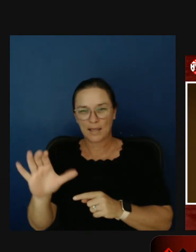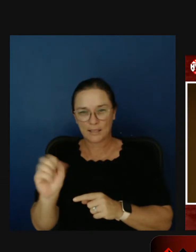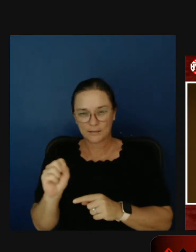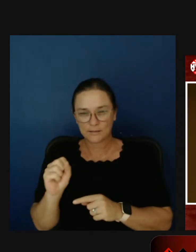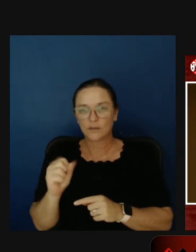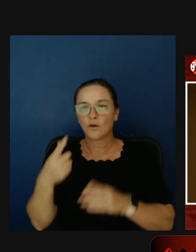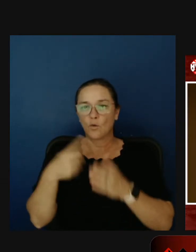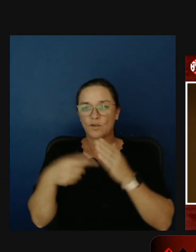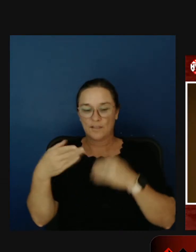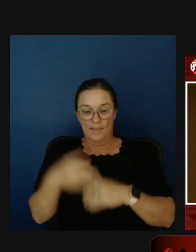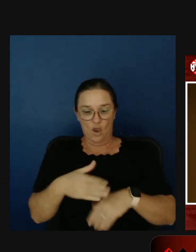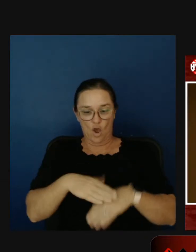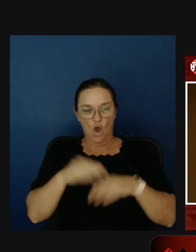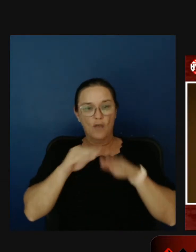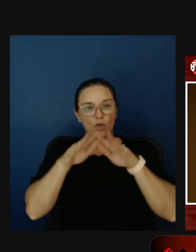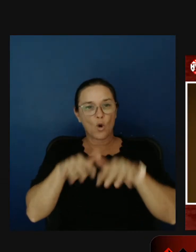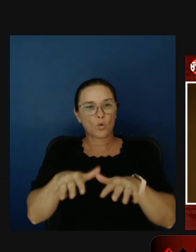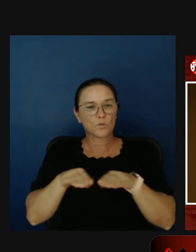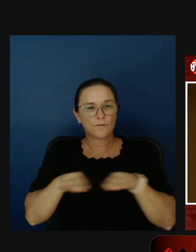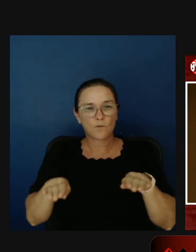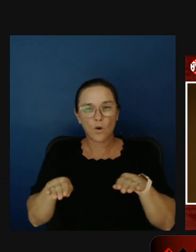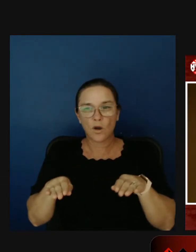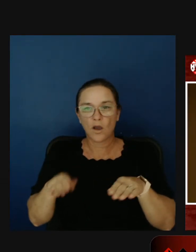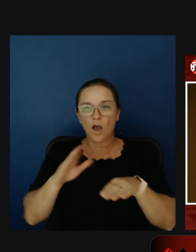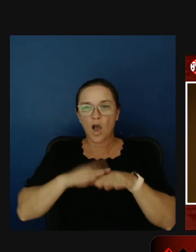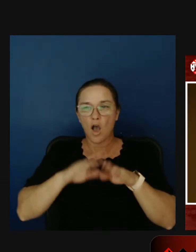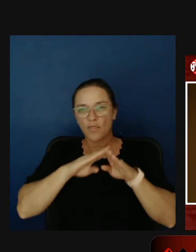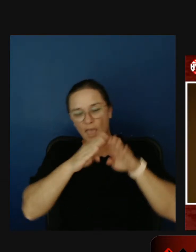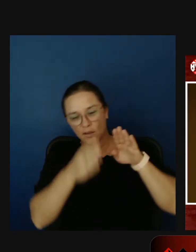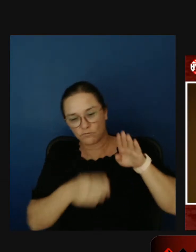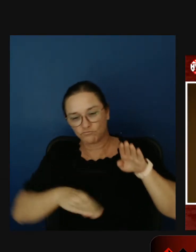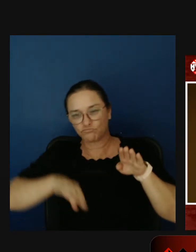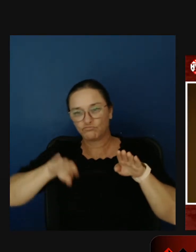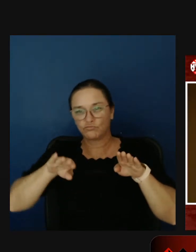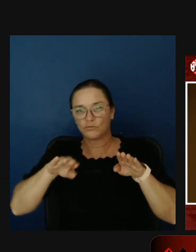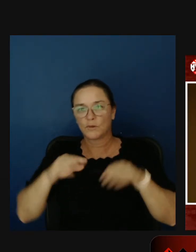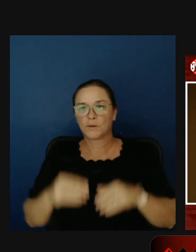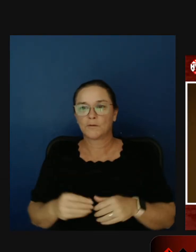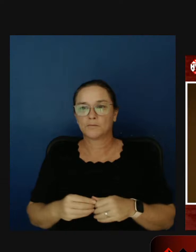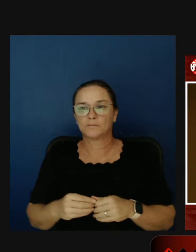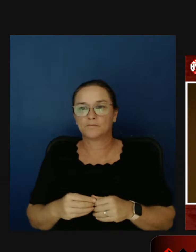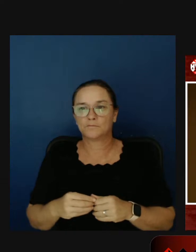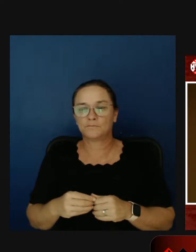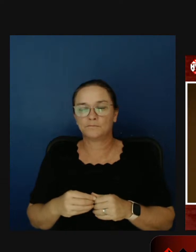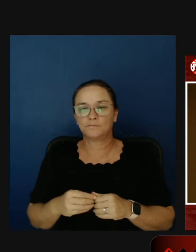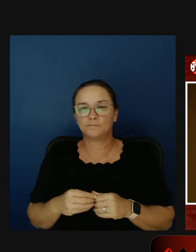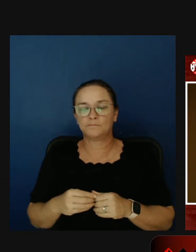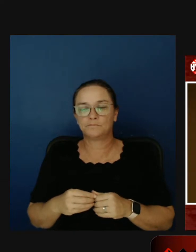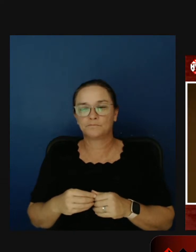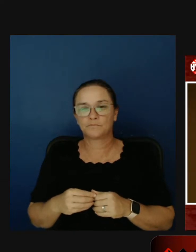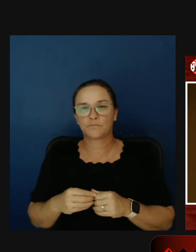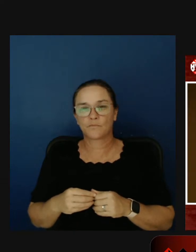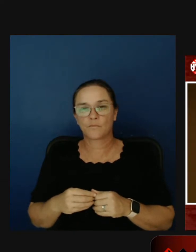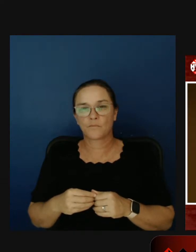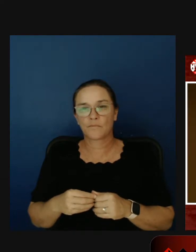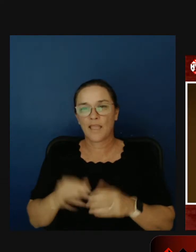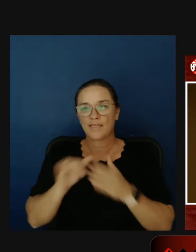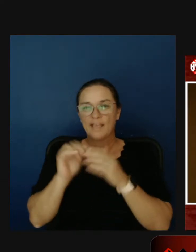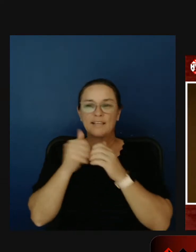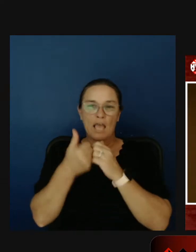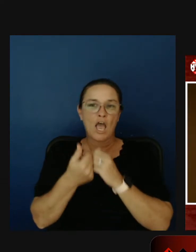floor across these mid-ocean ridges to get how, they aligned, and that's how that mapping came to